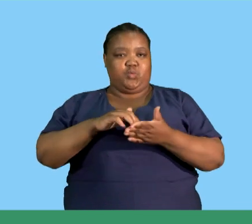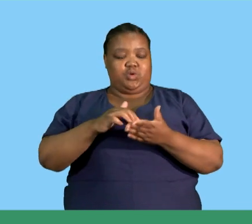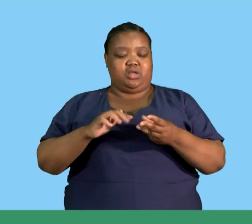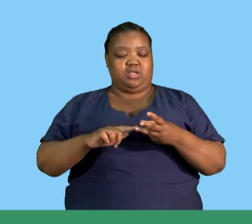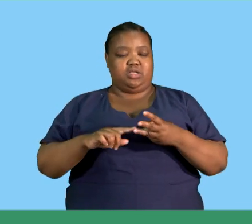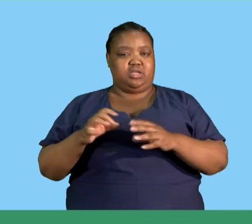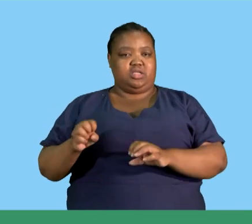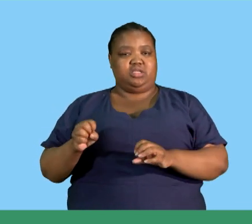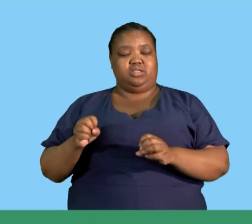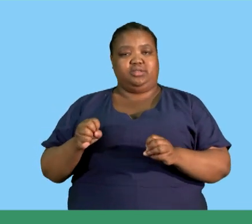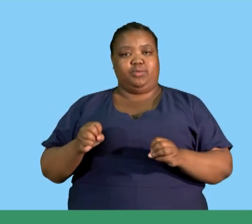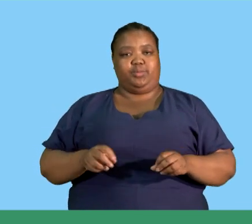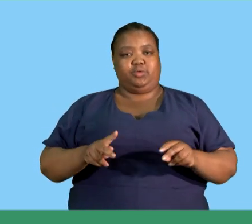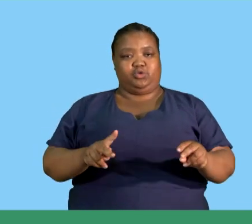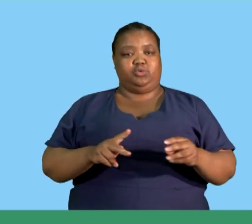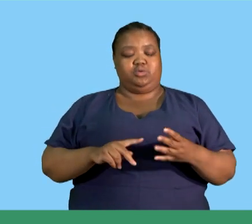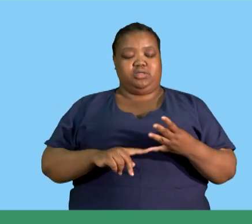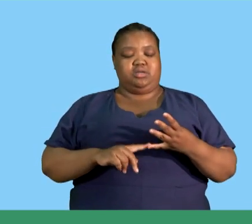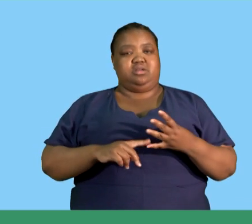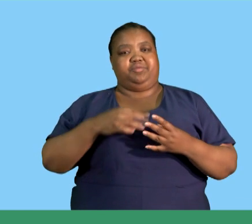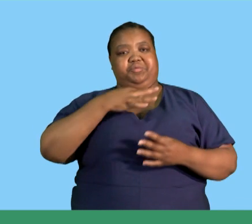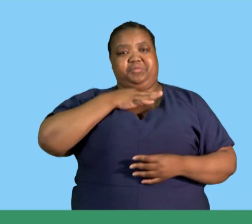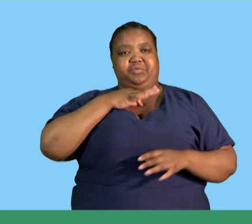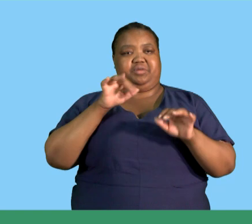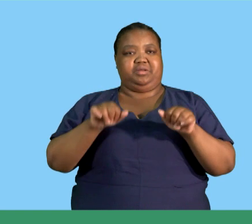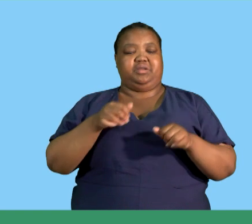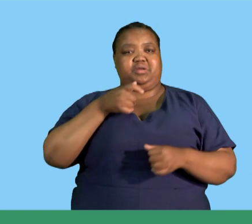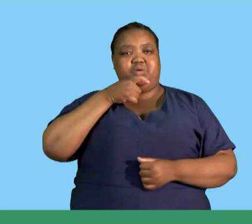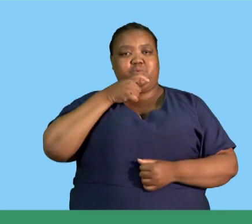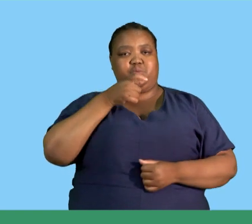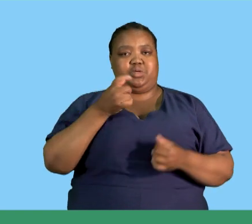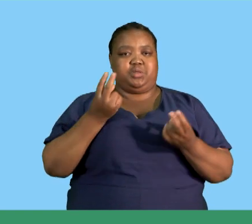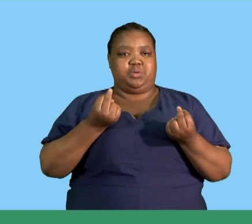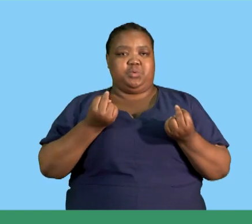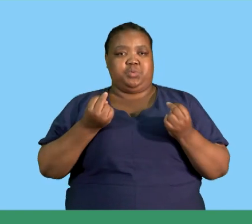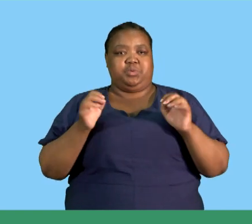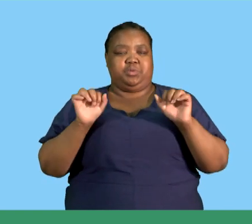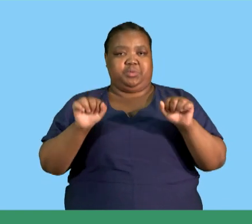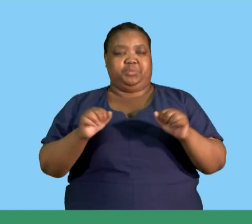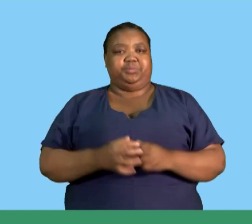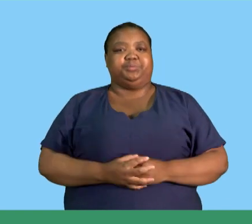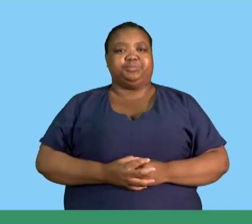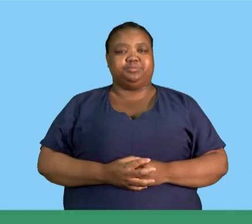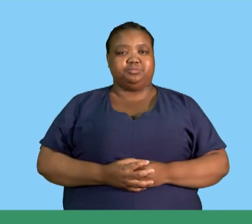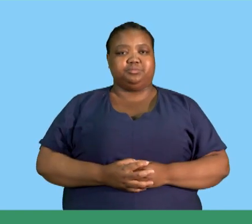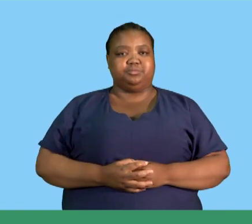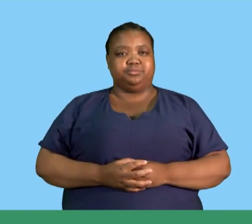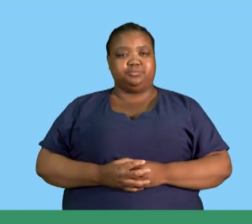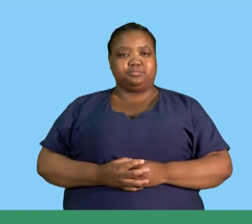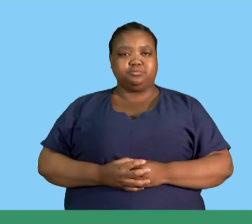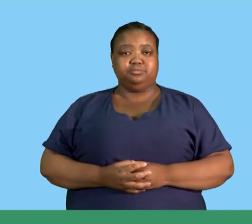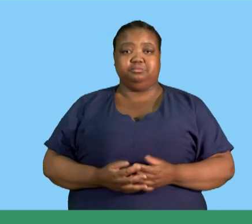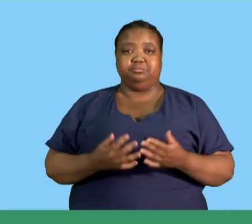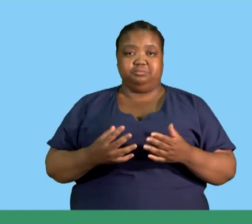weaknesses, opportunities, and the threats. Right, so these are the new words or the concepts that we